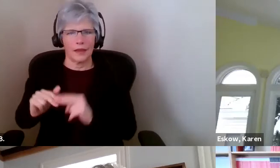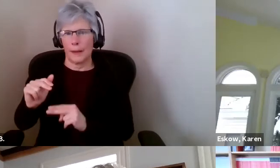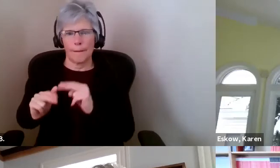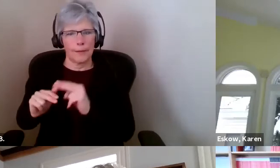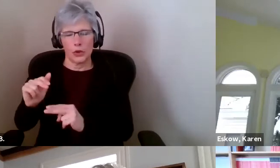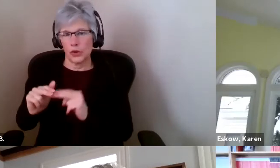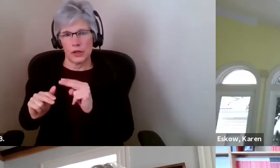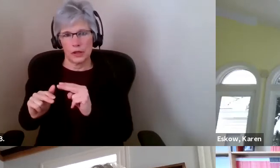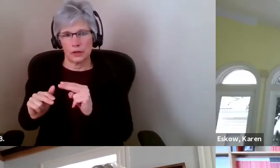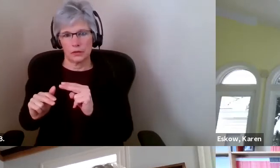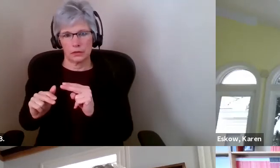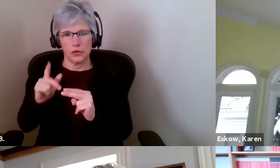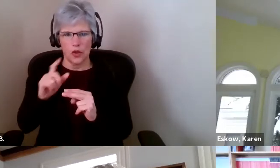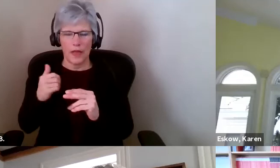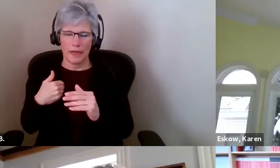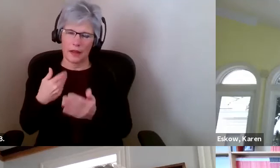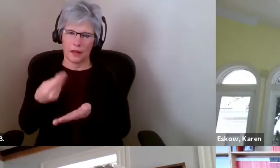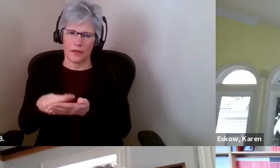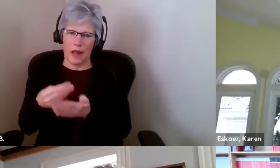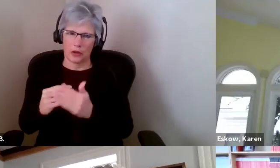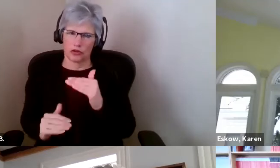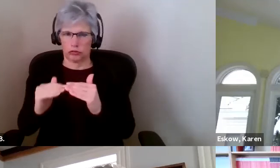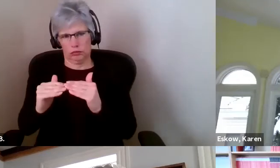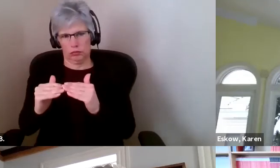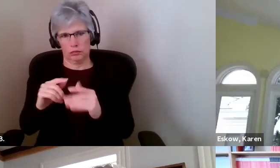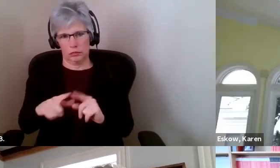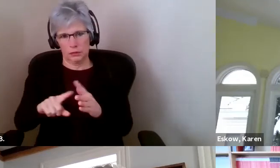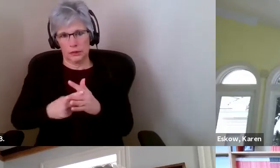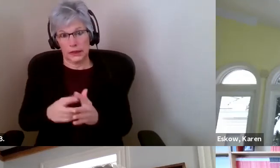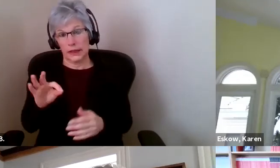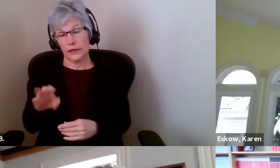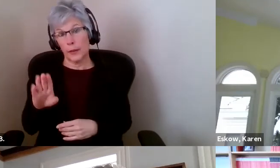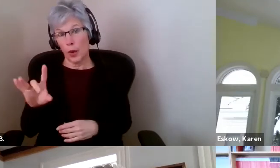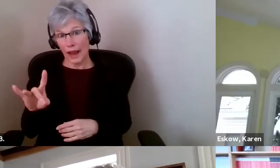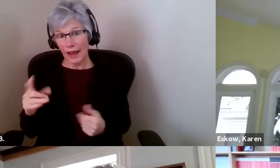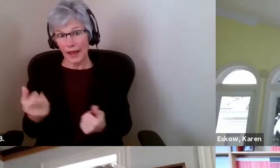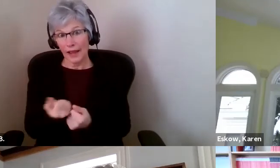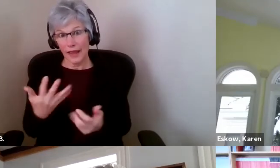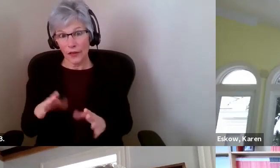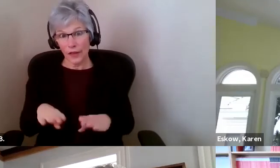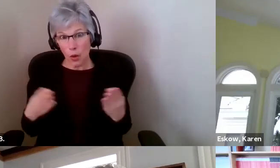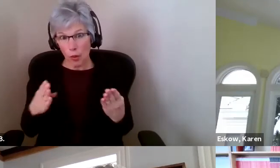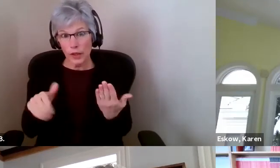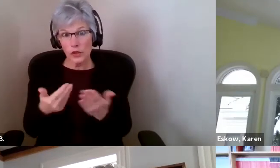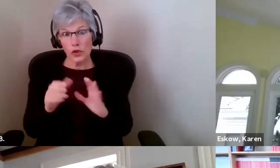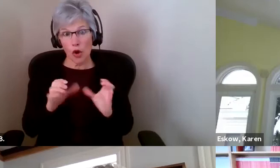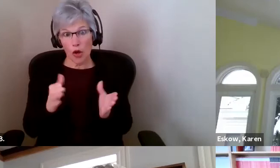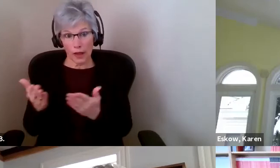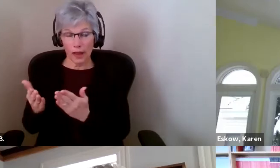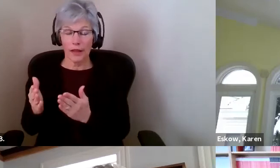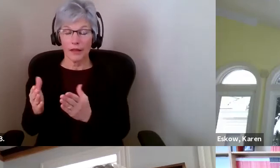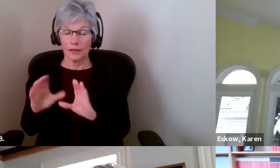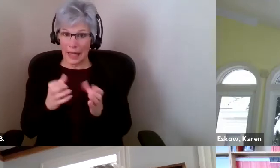that financial quota. But beginning February 8th, when, so to speak, everything opens and all the classes are being hosted